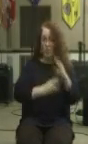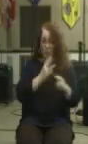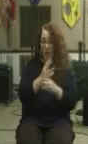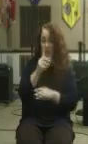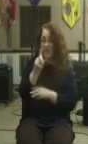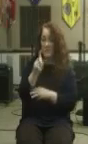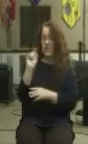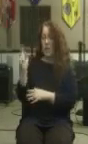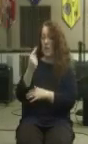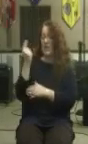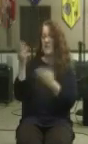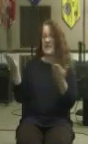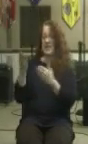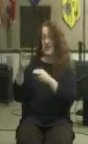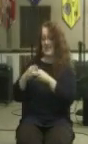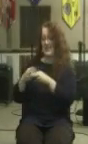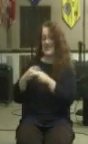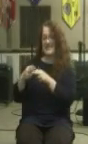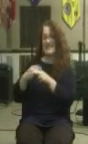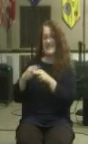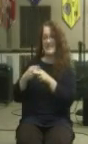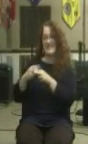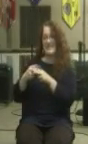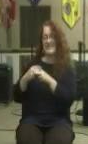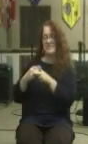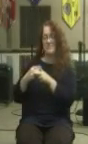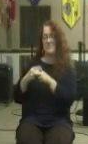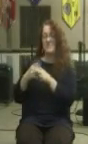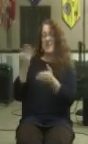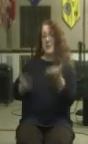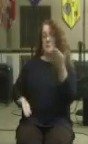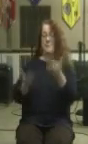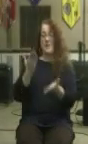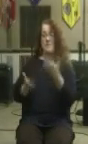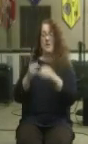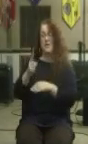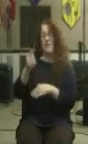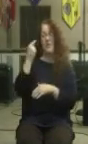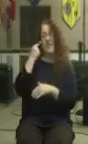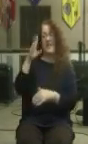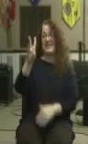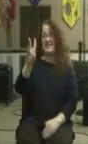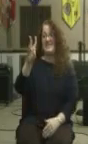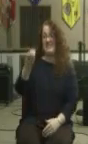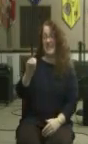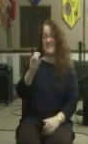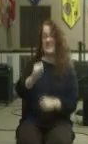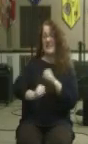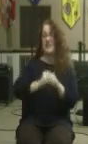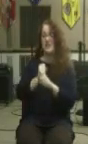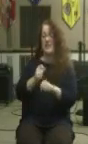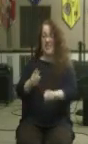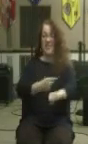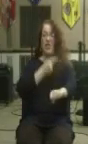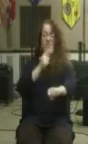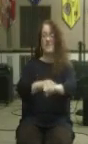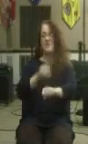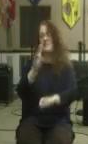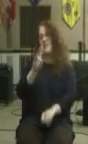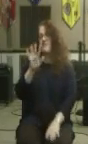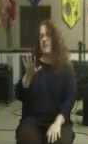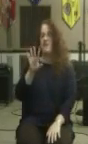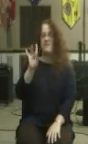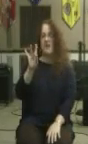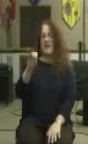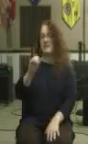for? We're only here temporary. And you may think 70 years is a long